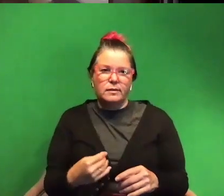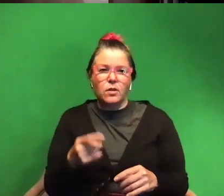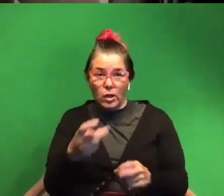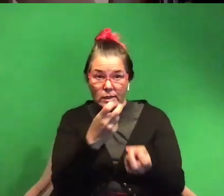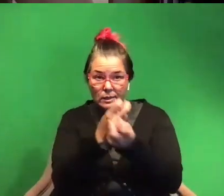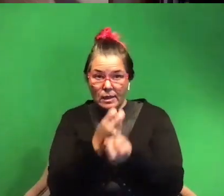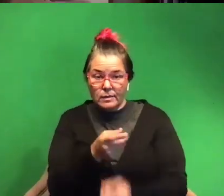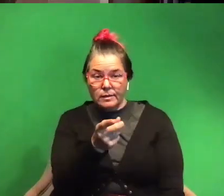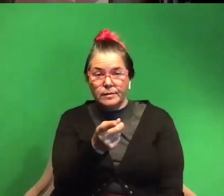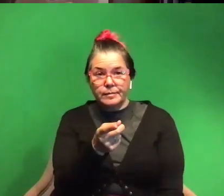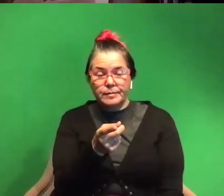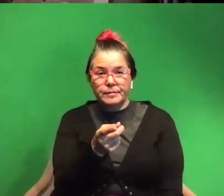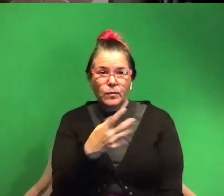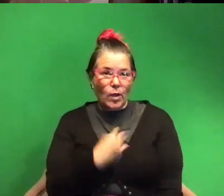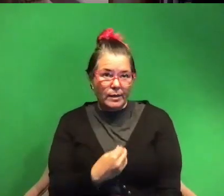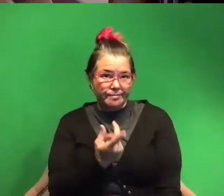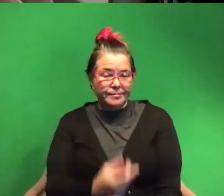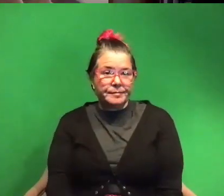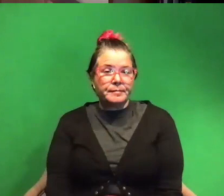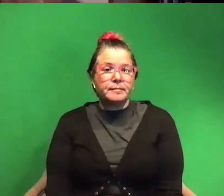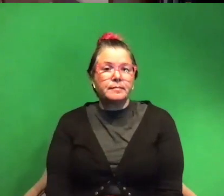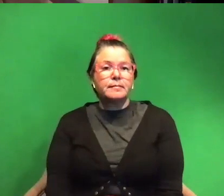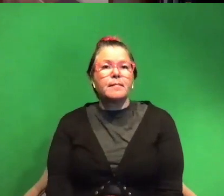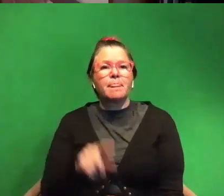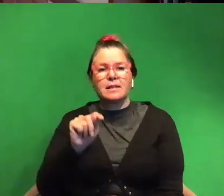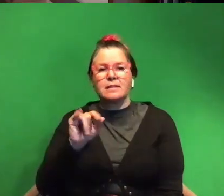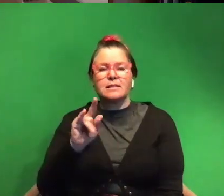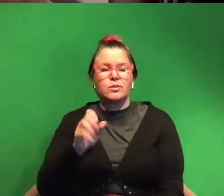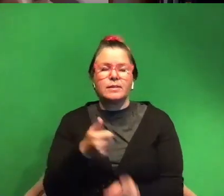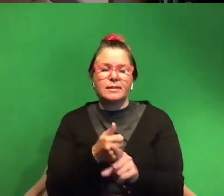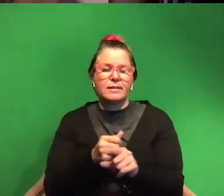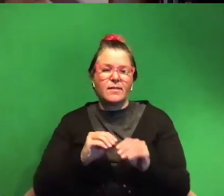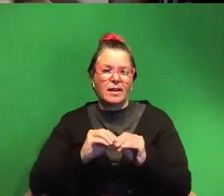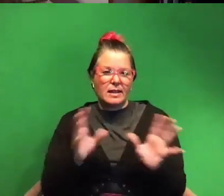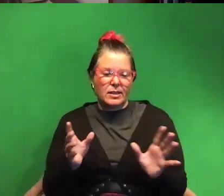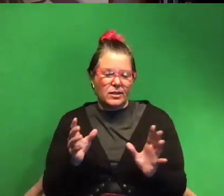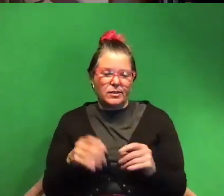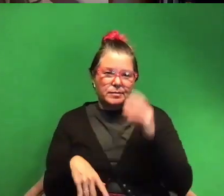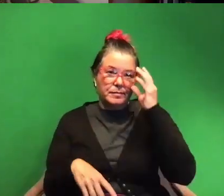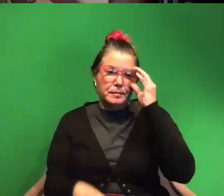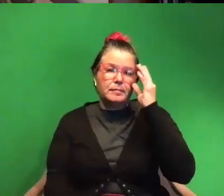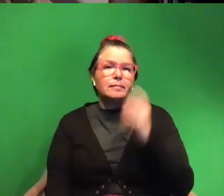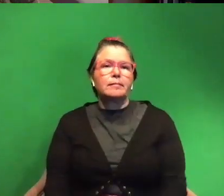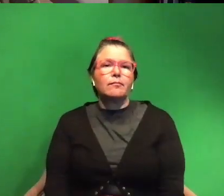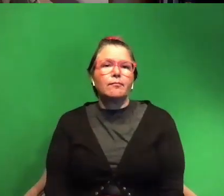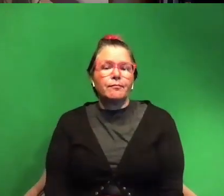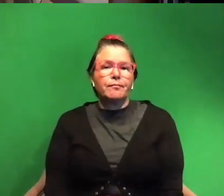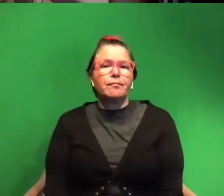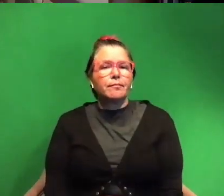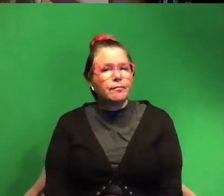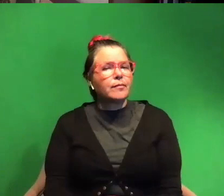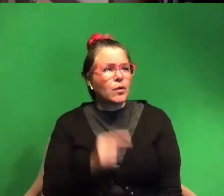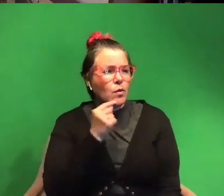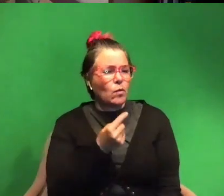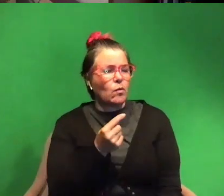skeletons are white. And the tissue itself is clear of the actual coral. That's really cool. I